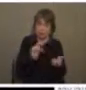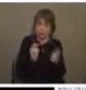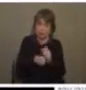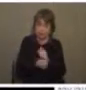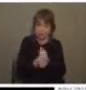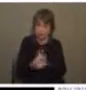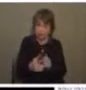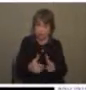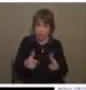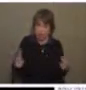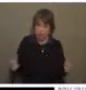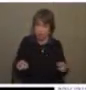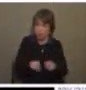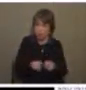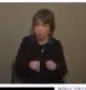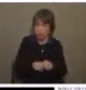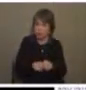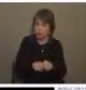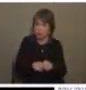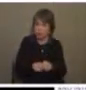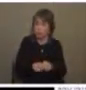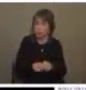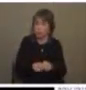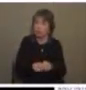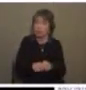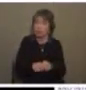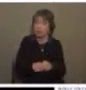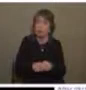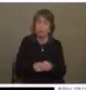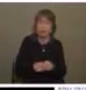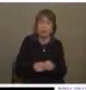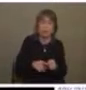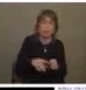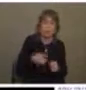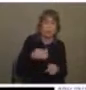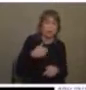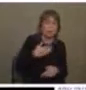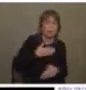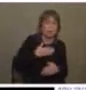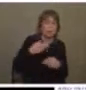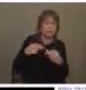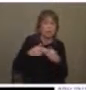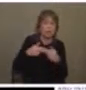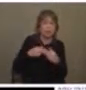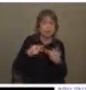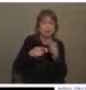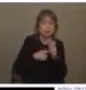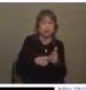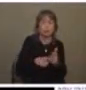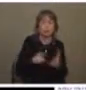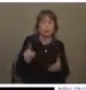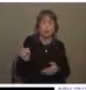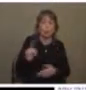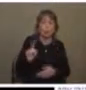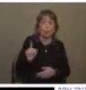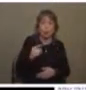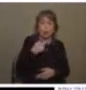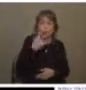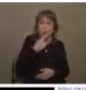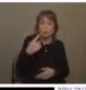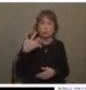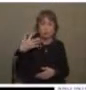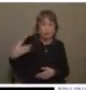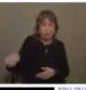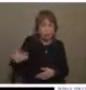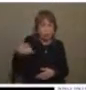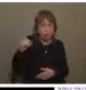over. That's the ages where Puerto Rico's losing population, and at the top are the ages where Puerto Rico's gaining population. Next slide